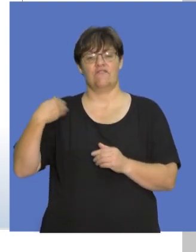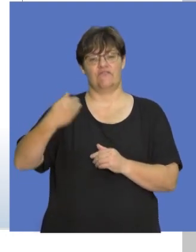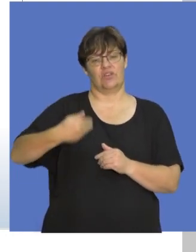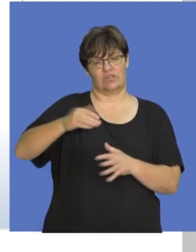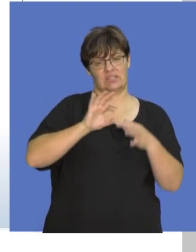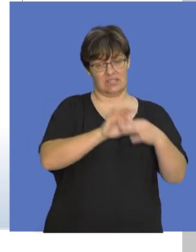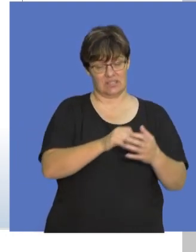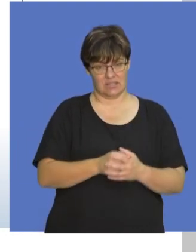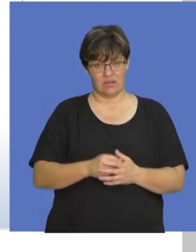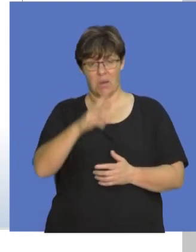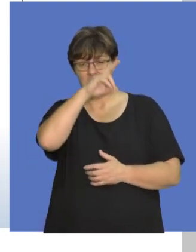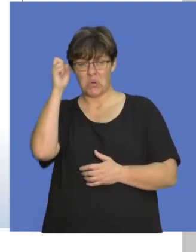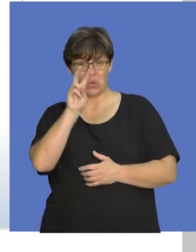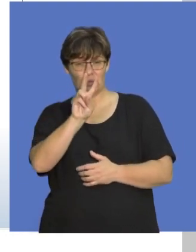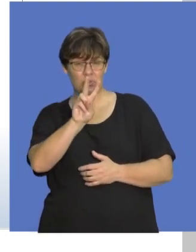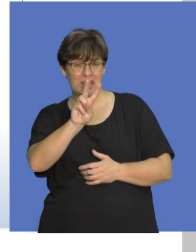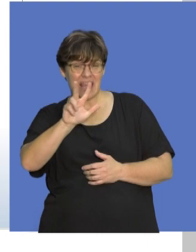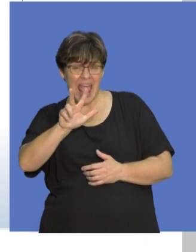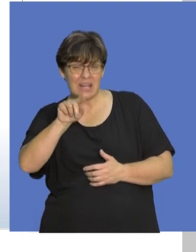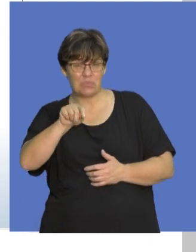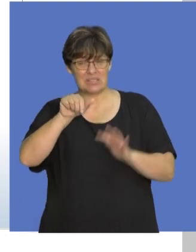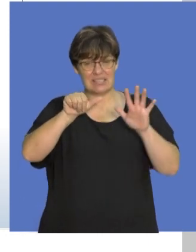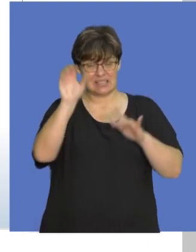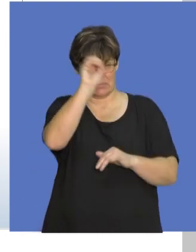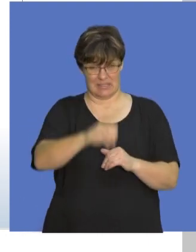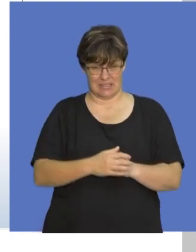experimental relative frequency. Blue is only sitting on